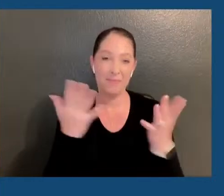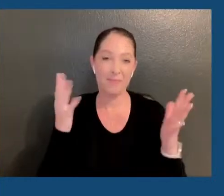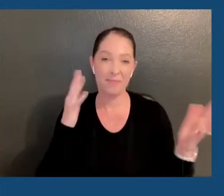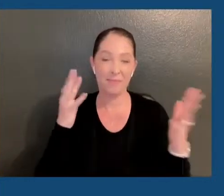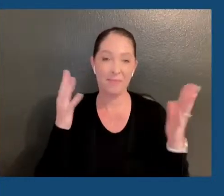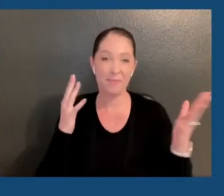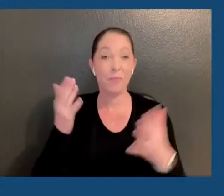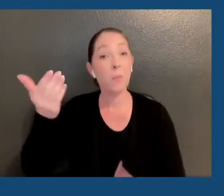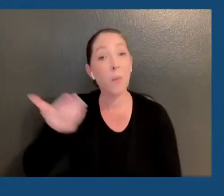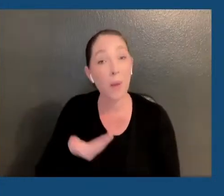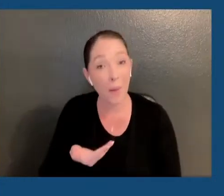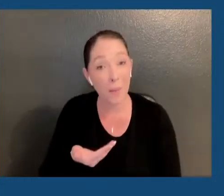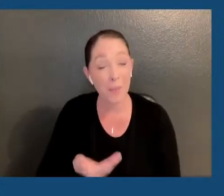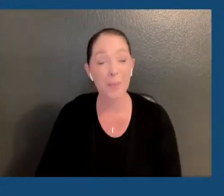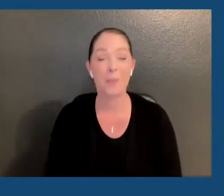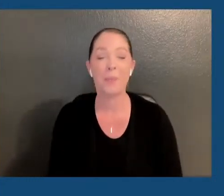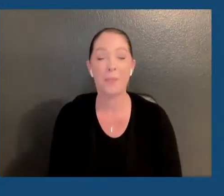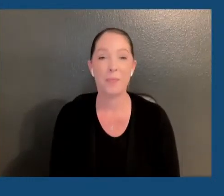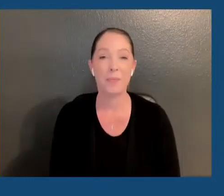Welcome.